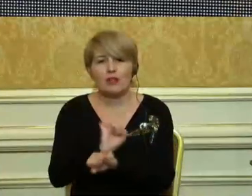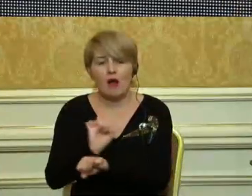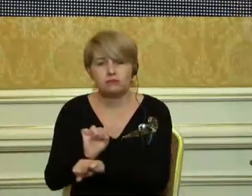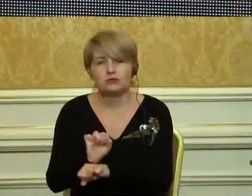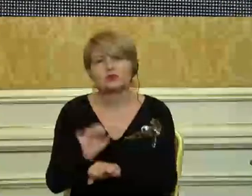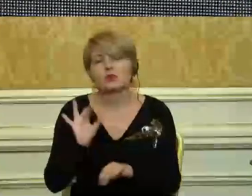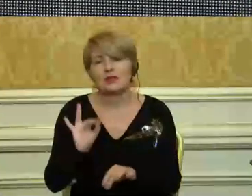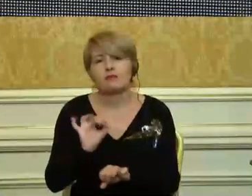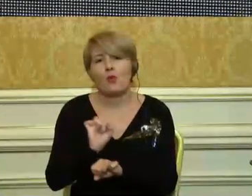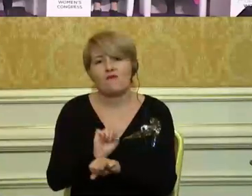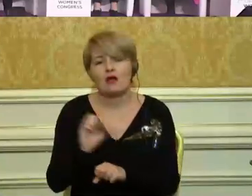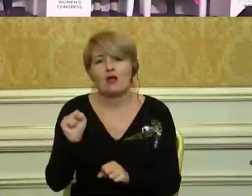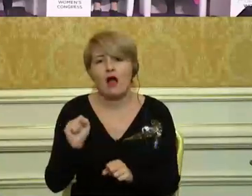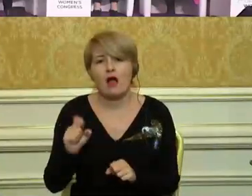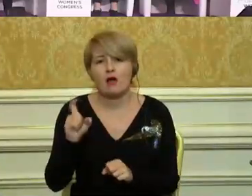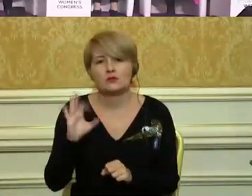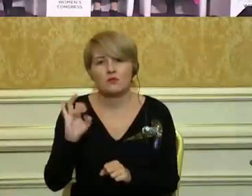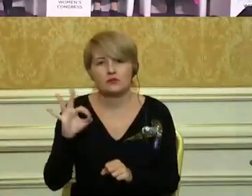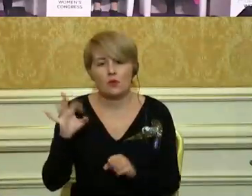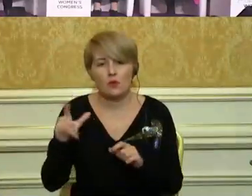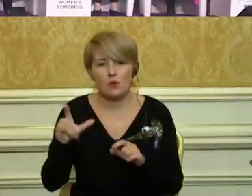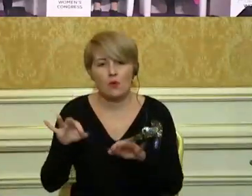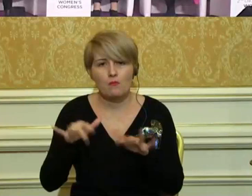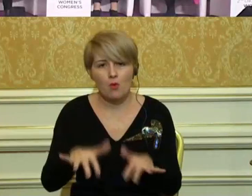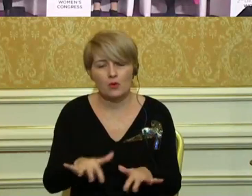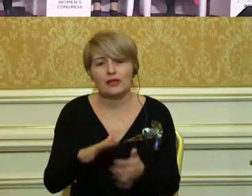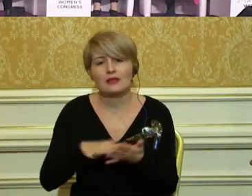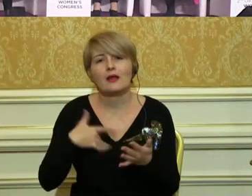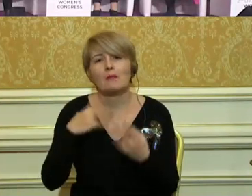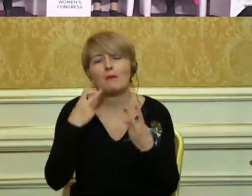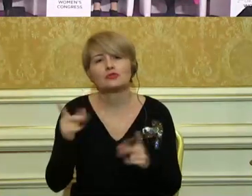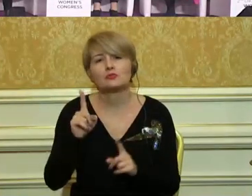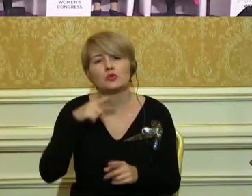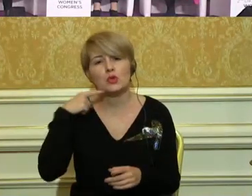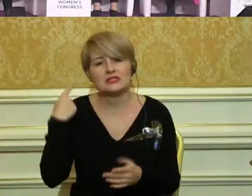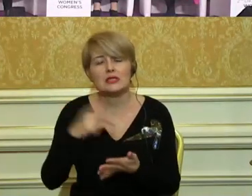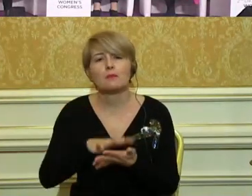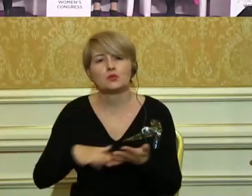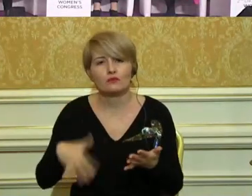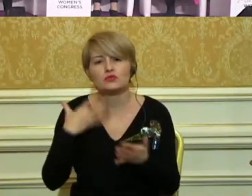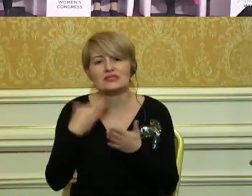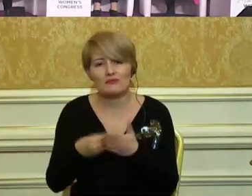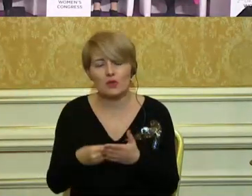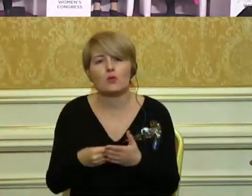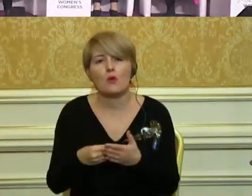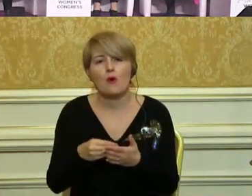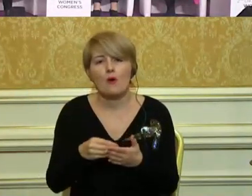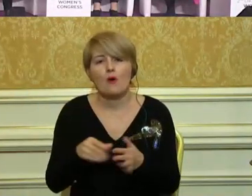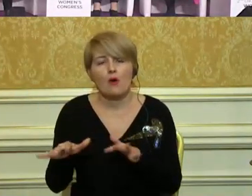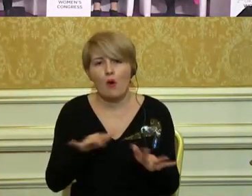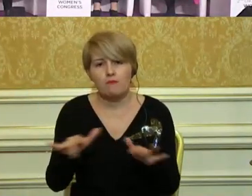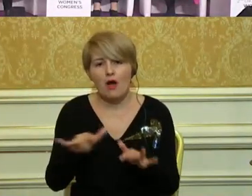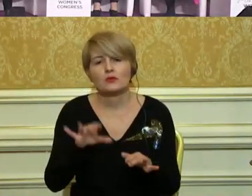further examples of the ongoing campaign to undermine and destabilize Ukraine and Russia's disregard